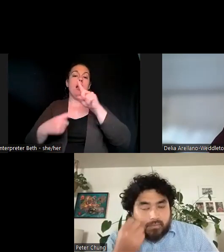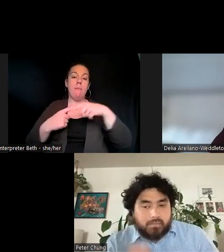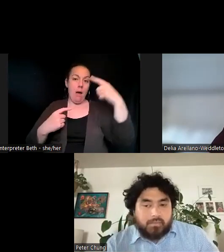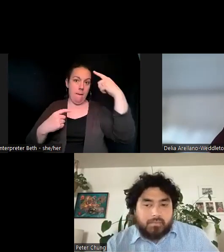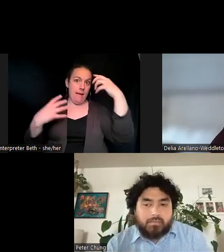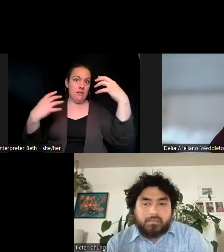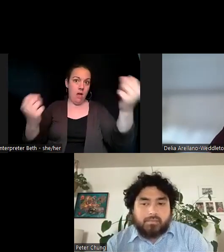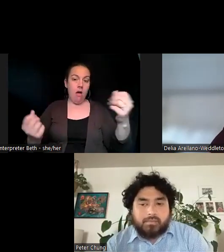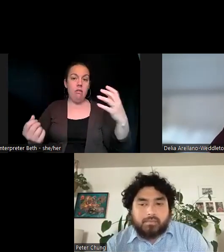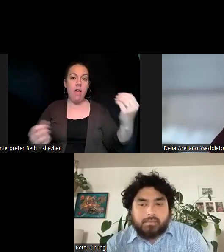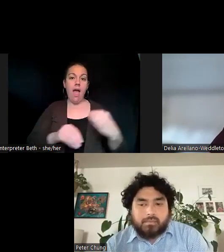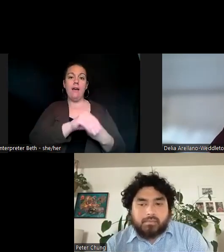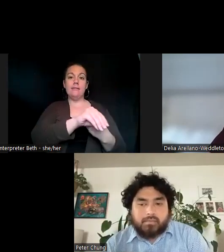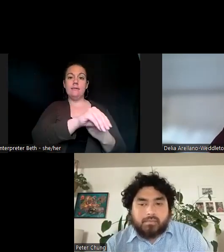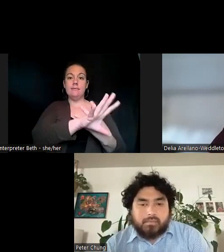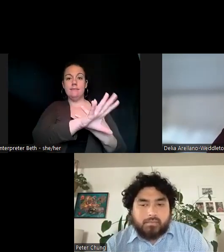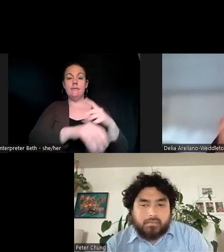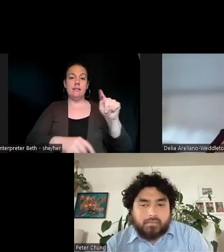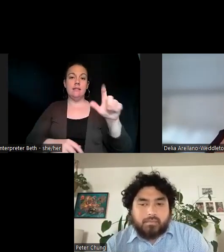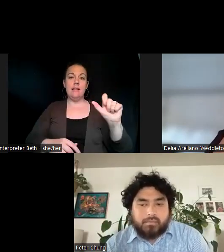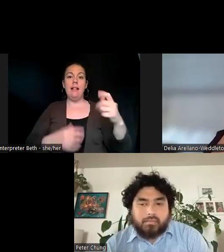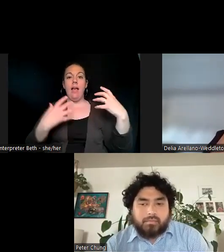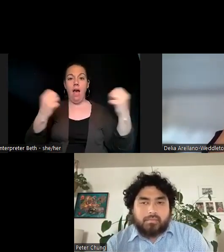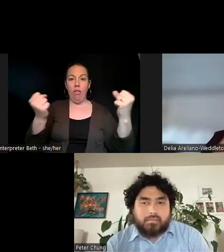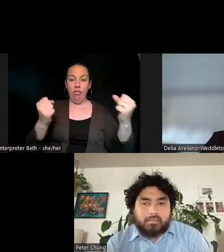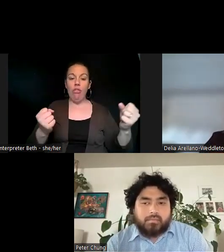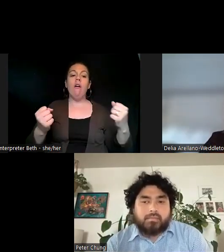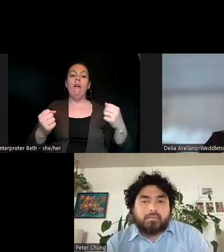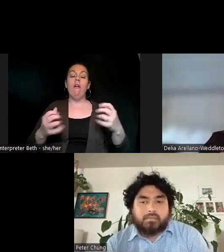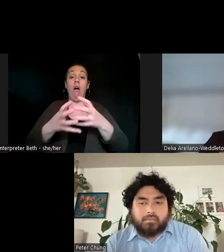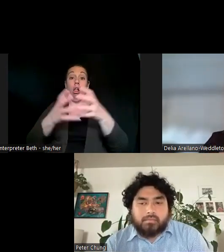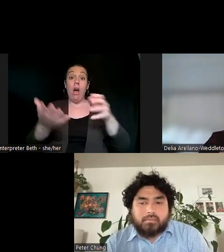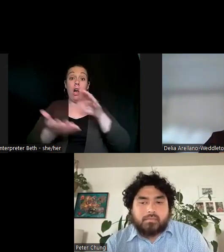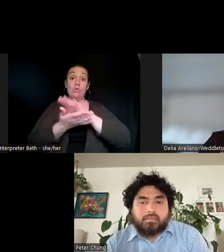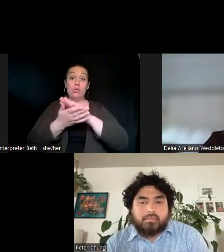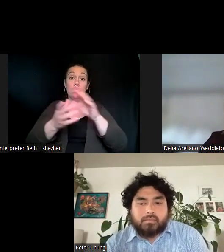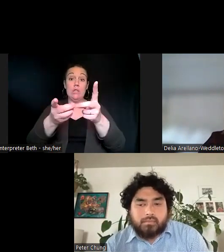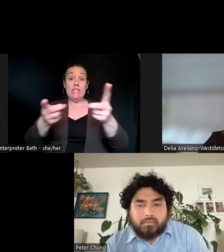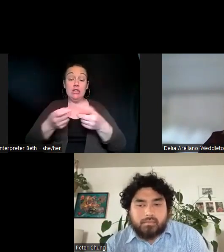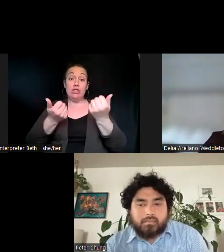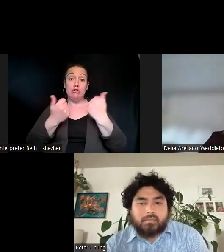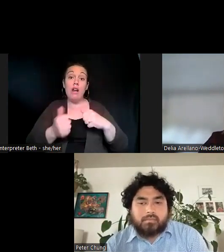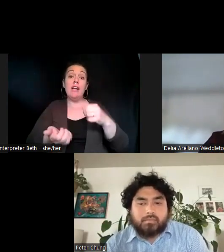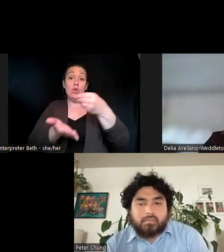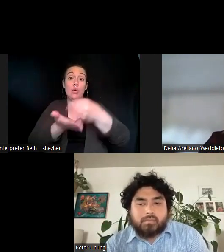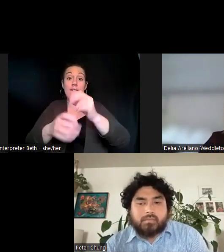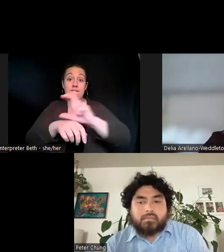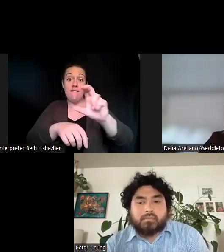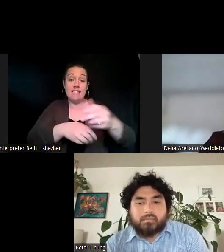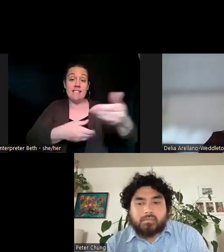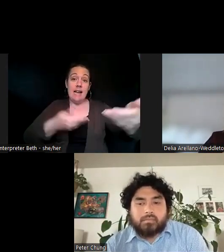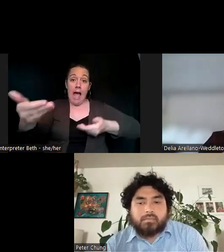telehealthing services for folks. I also think lots of schools and districts have been trying to invest in hiring